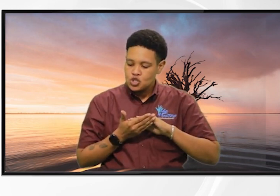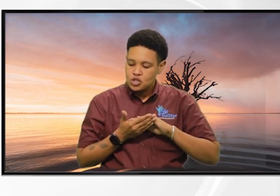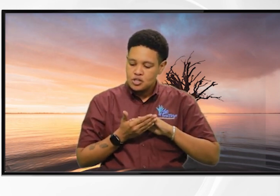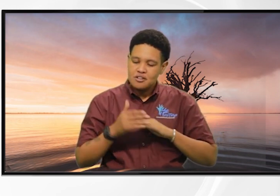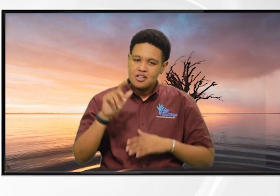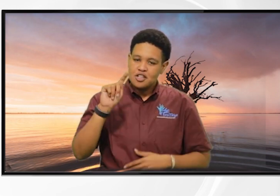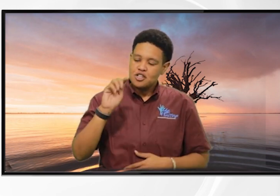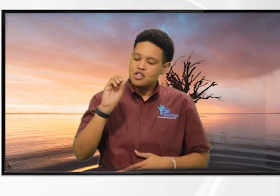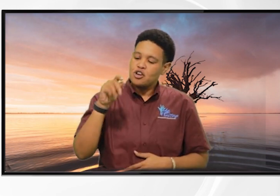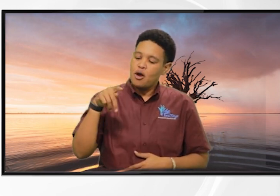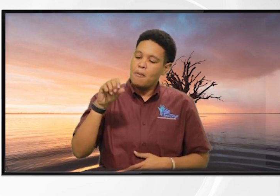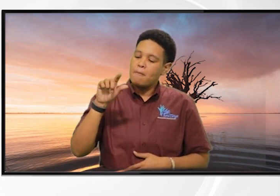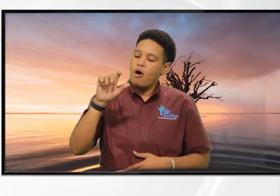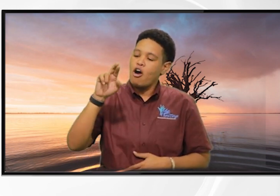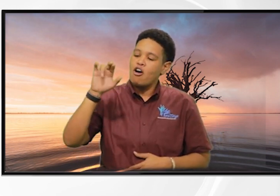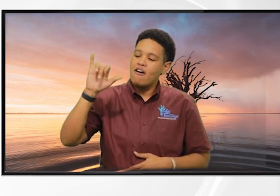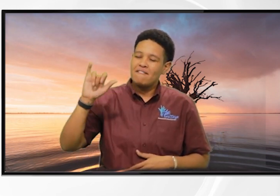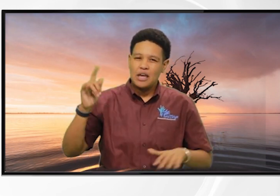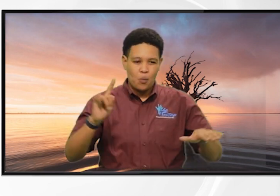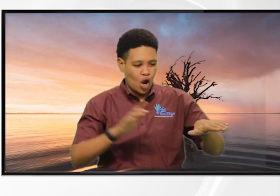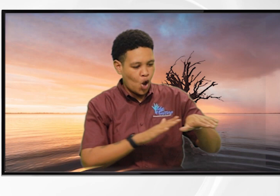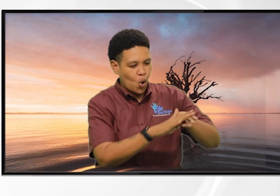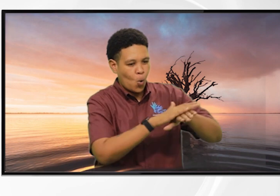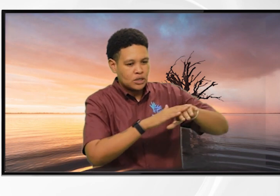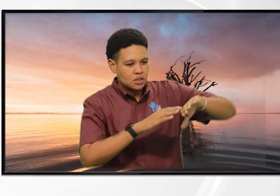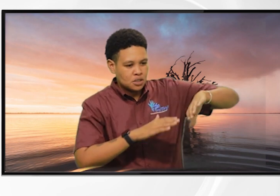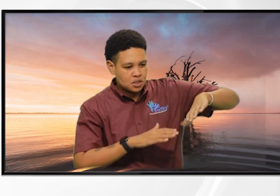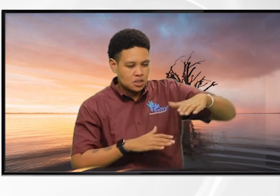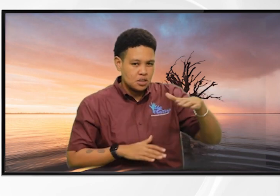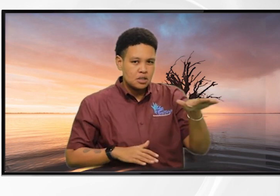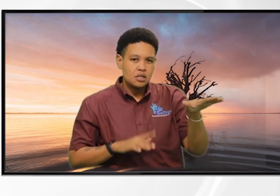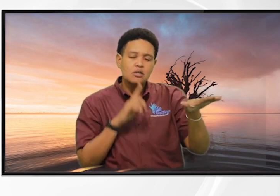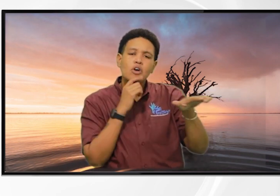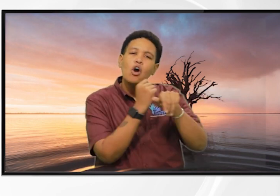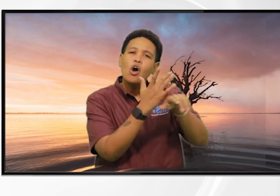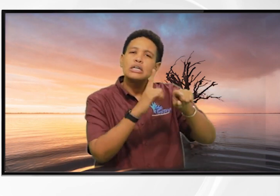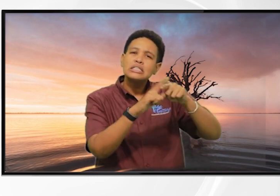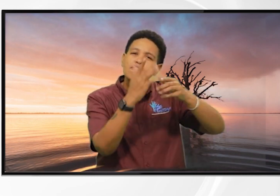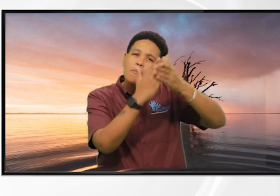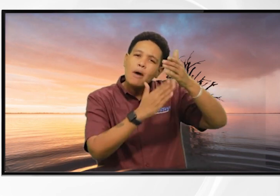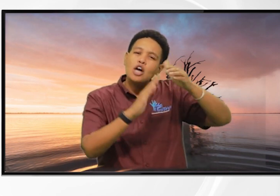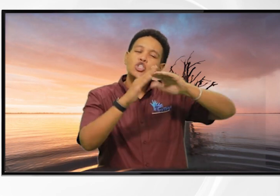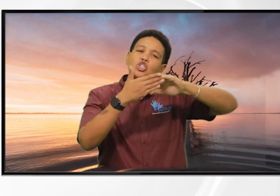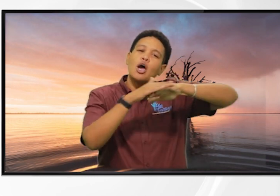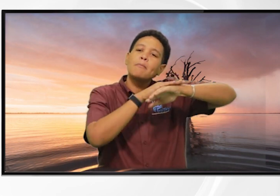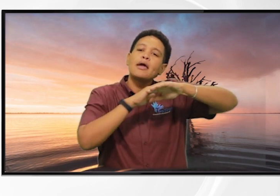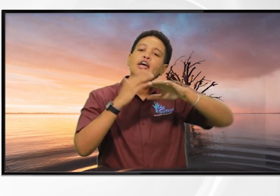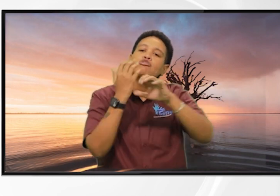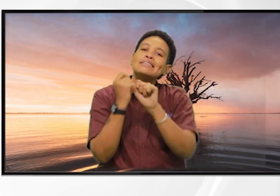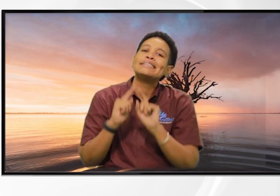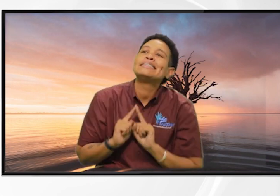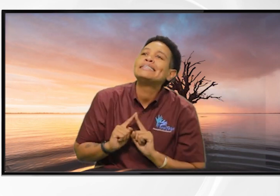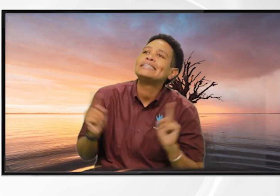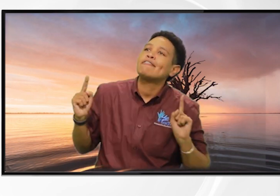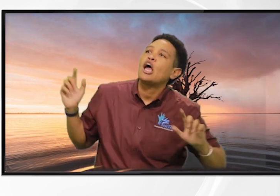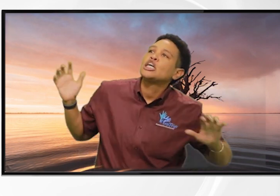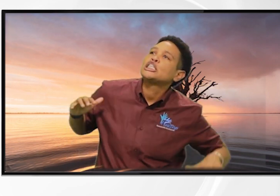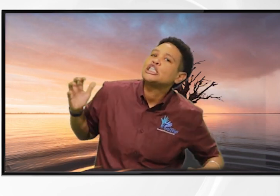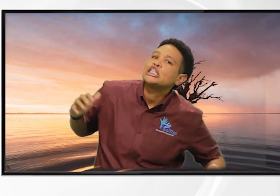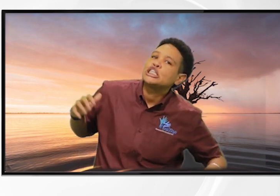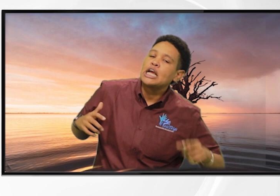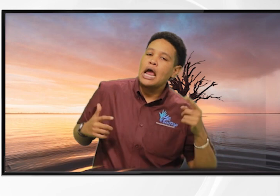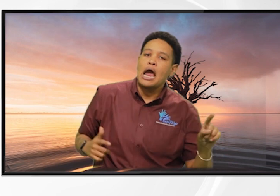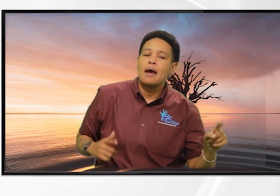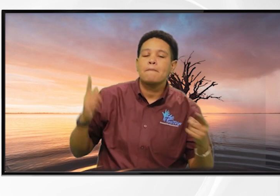Jamaica's topography and orientation contributes to different parts of the country receiving different amounts of